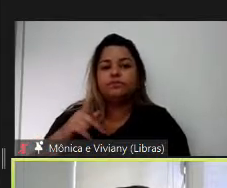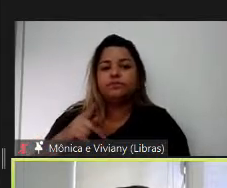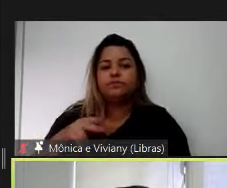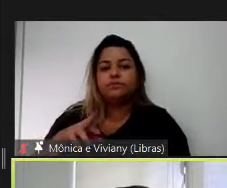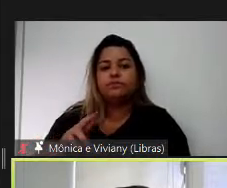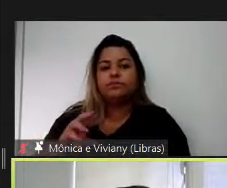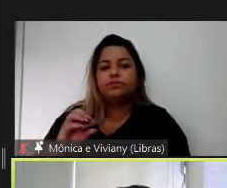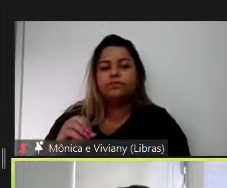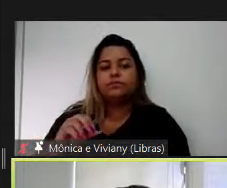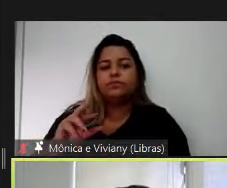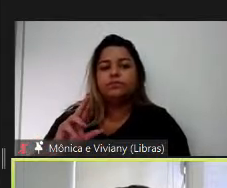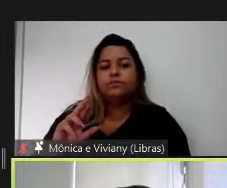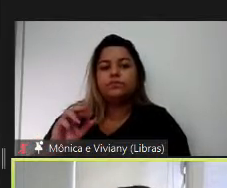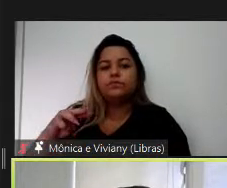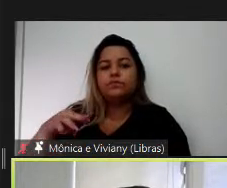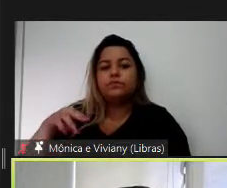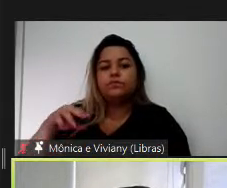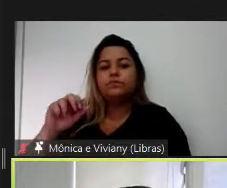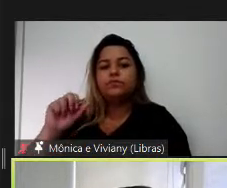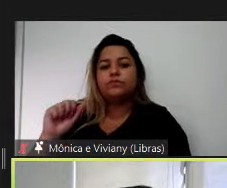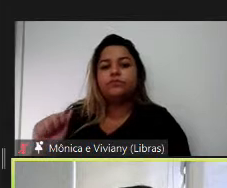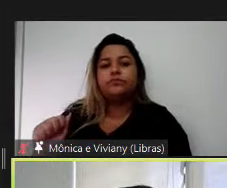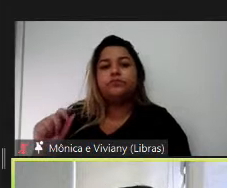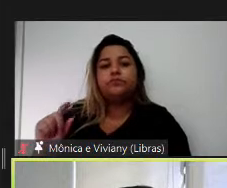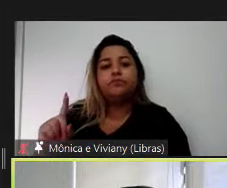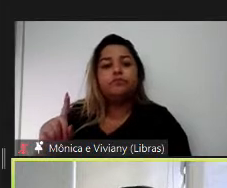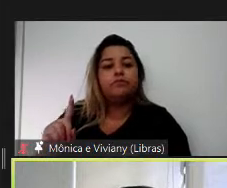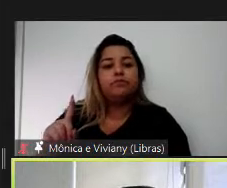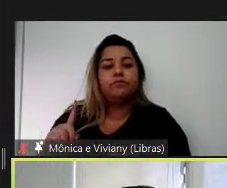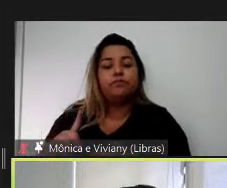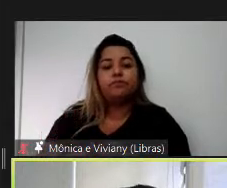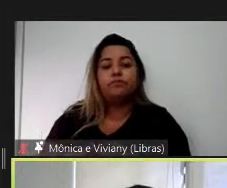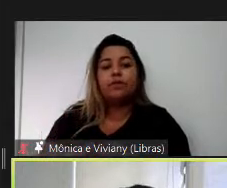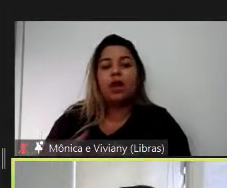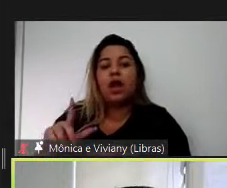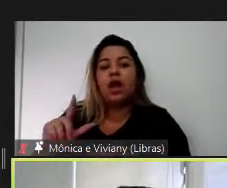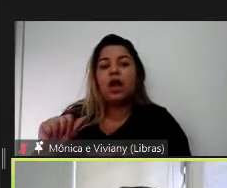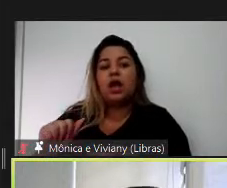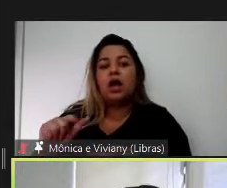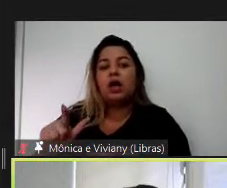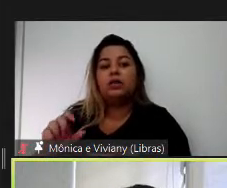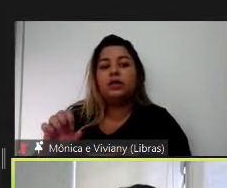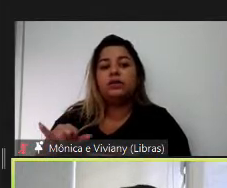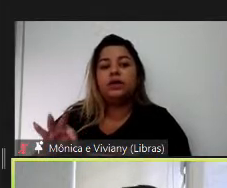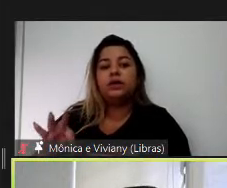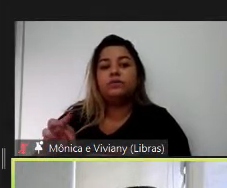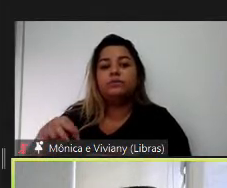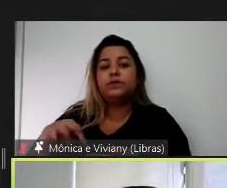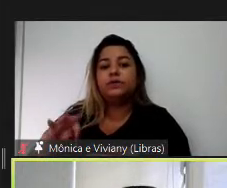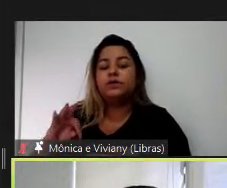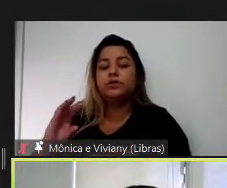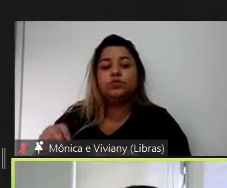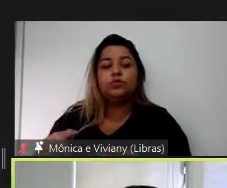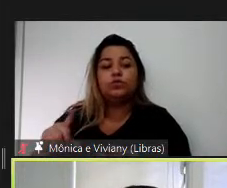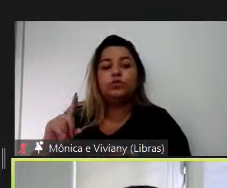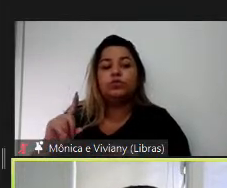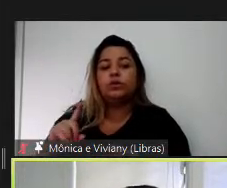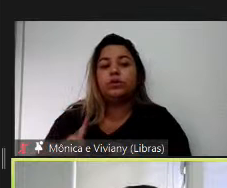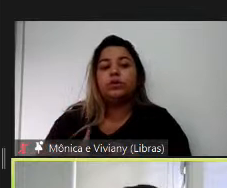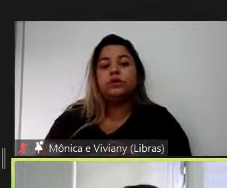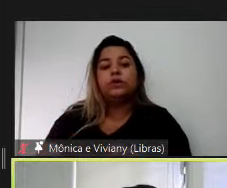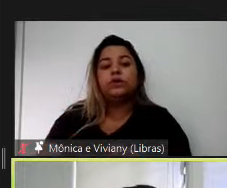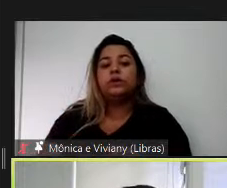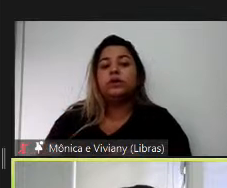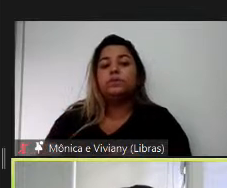the one for studying here, the National Program of Mouth Health, the